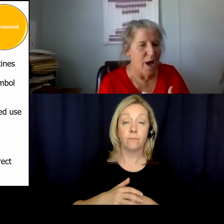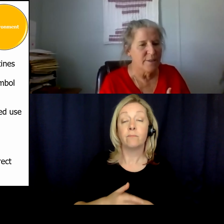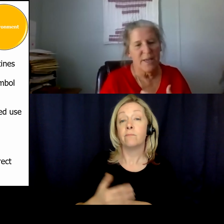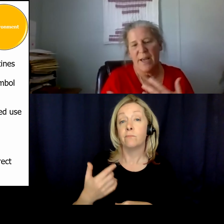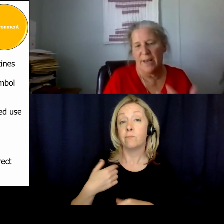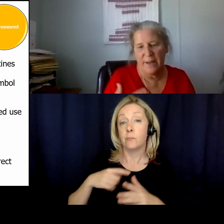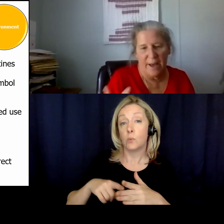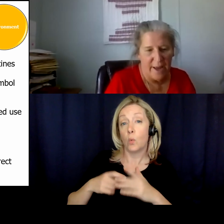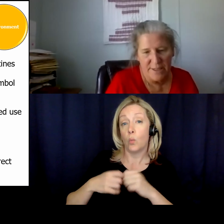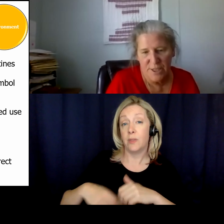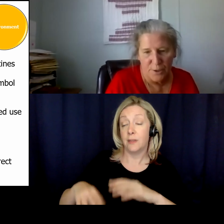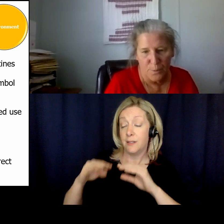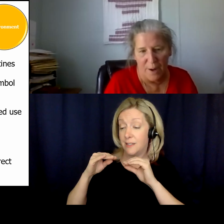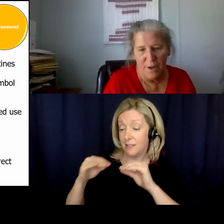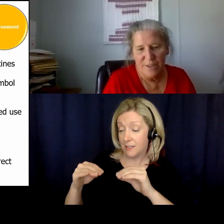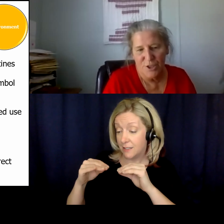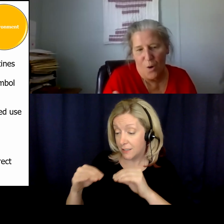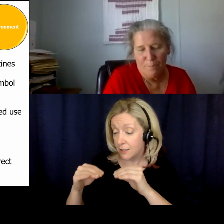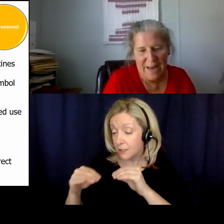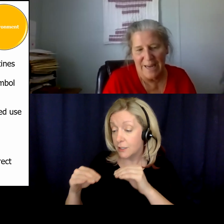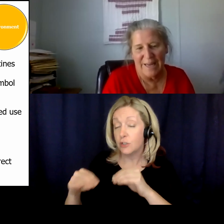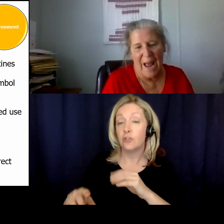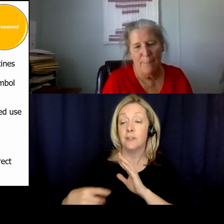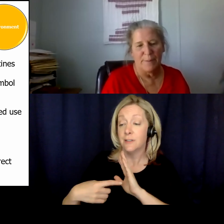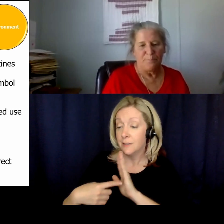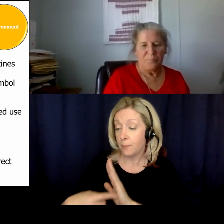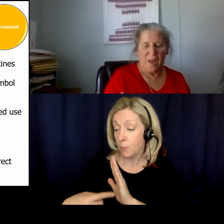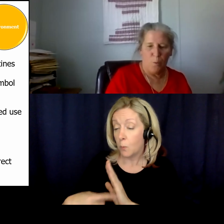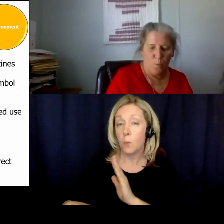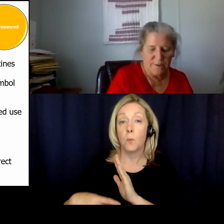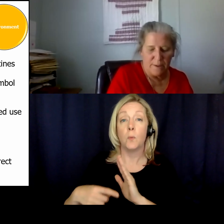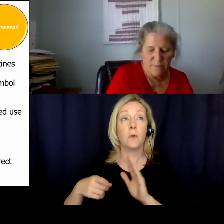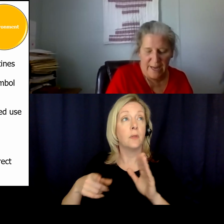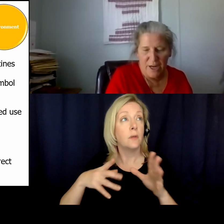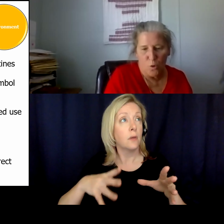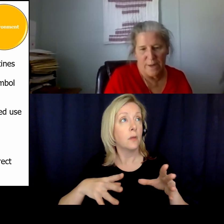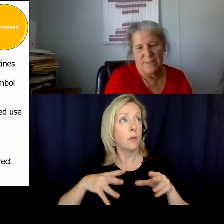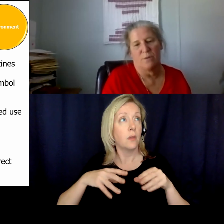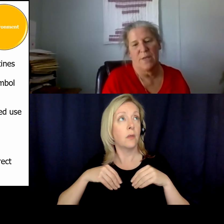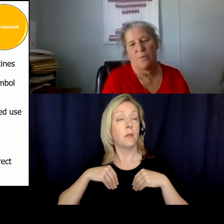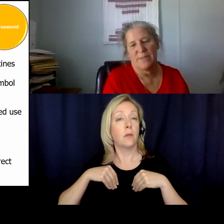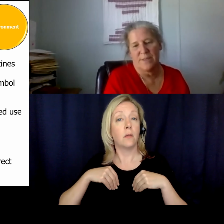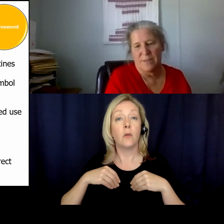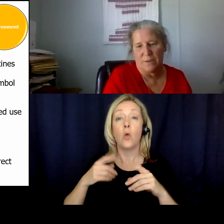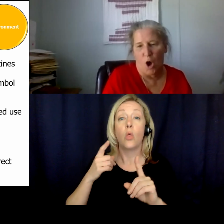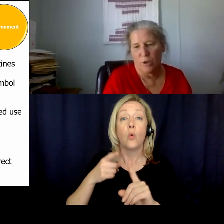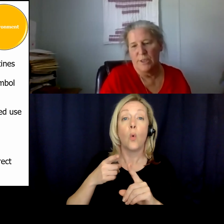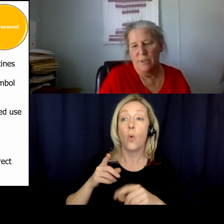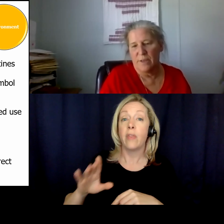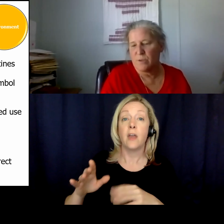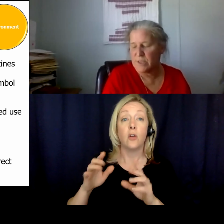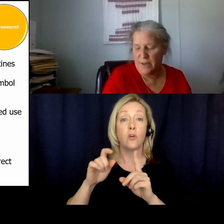combine that and to start making it happen. And we want them to increase those utterances